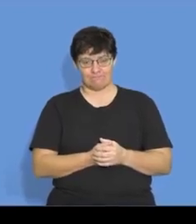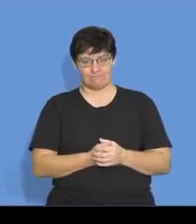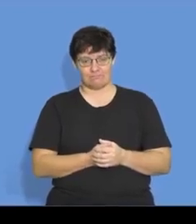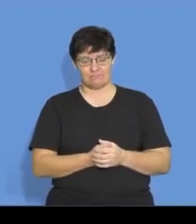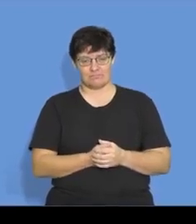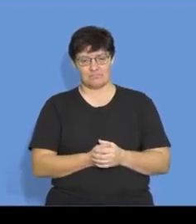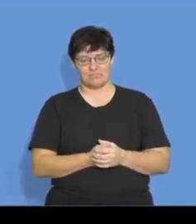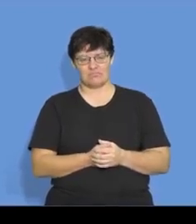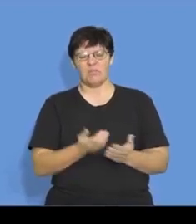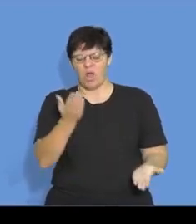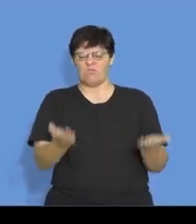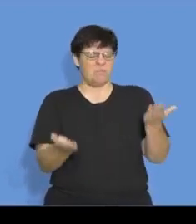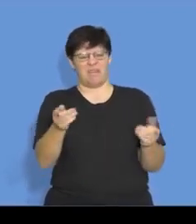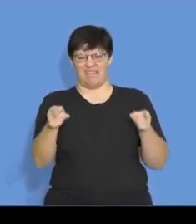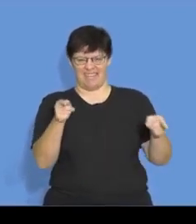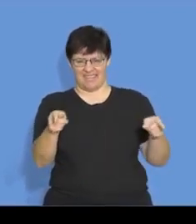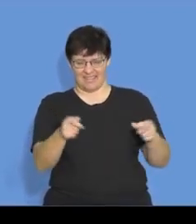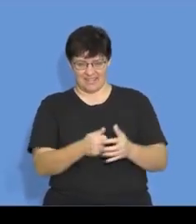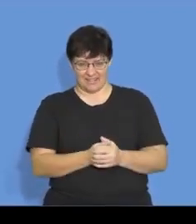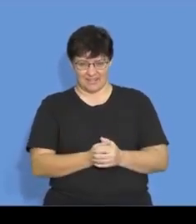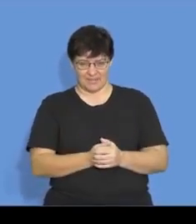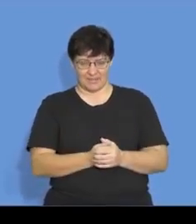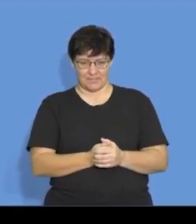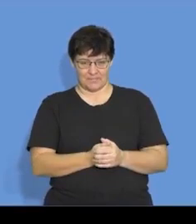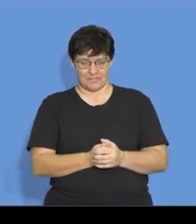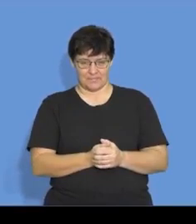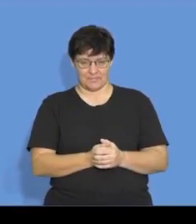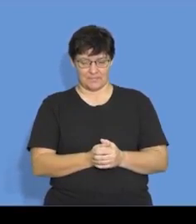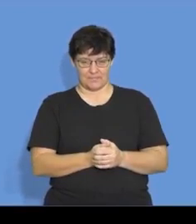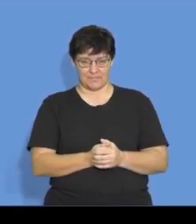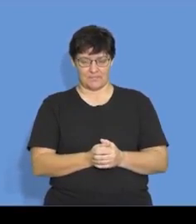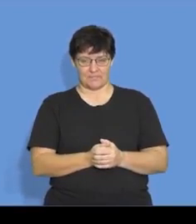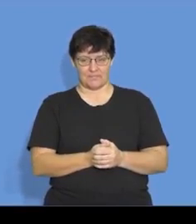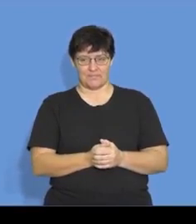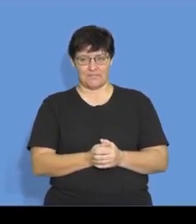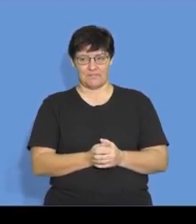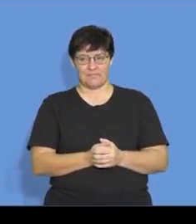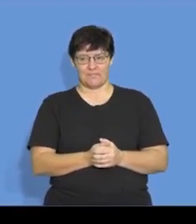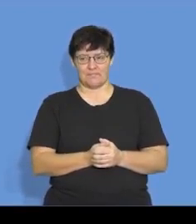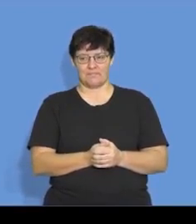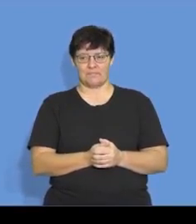Okay, let's make a comparison now between the two systems. Here goes.